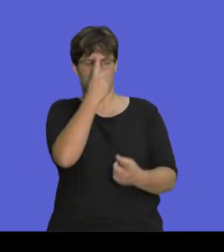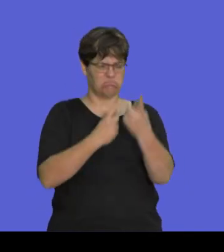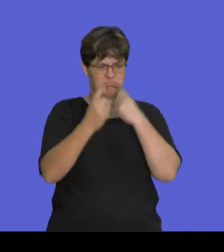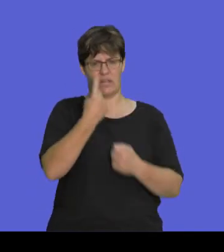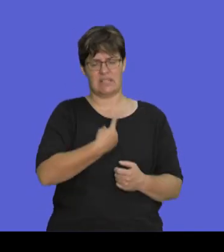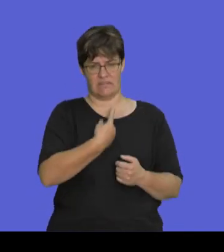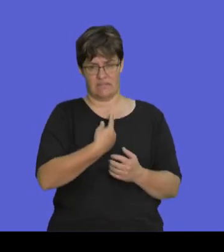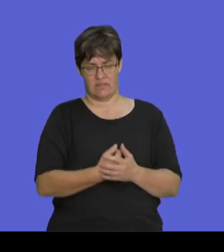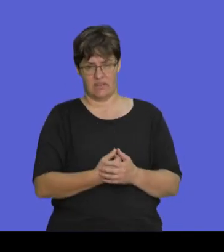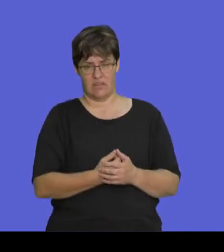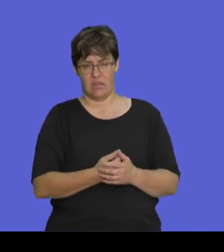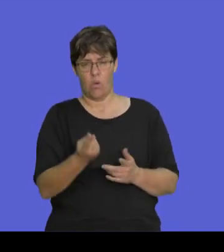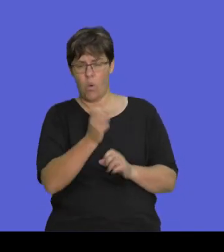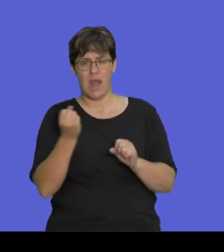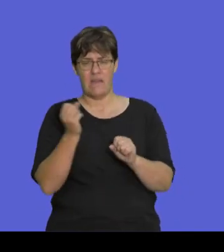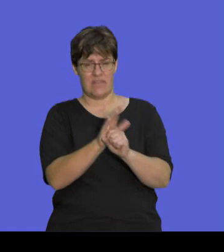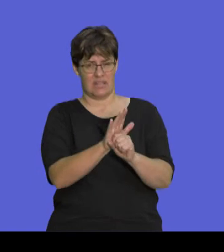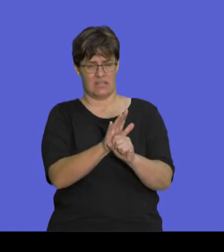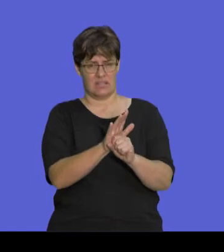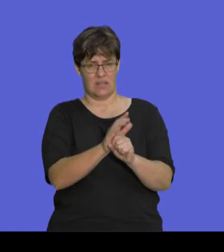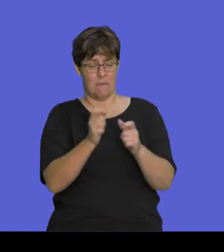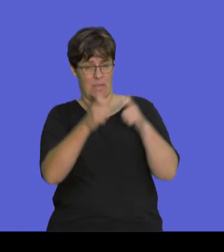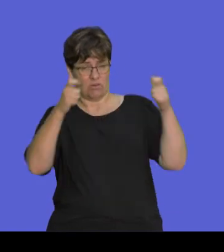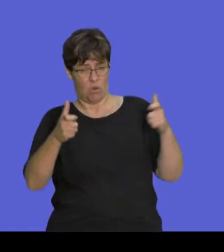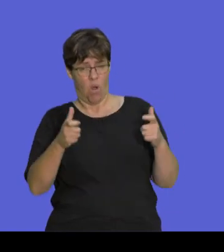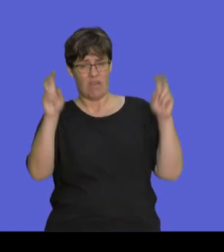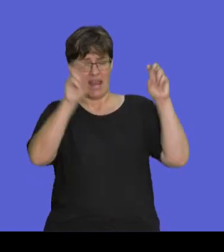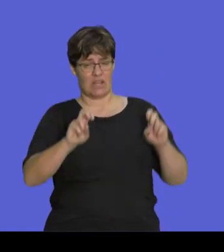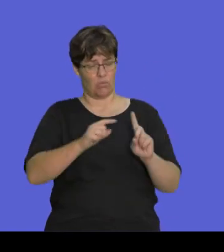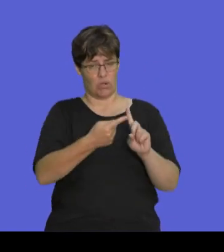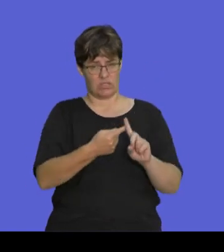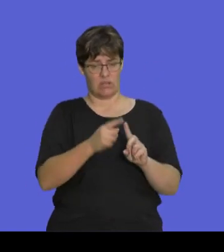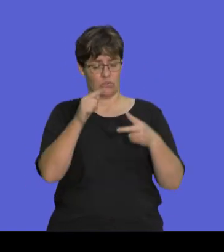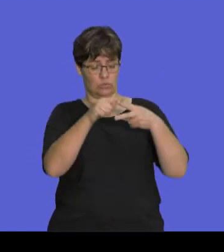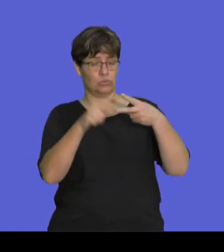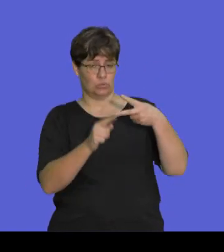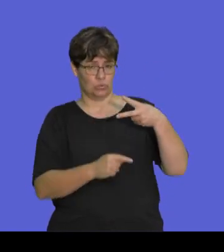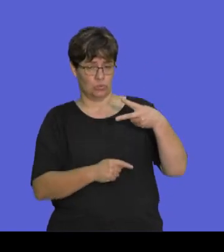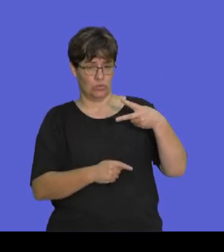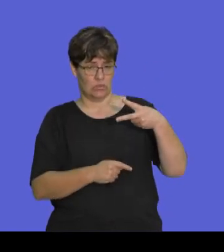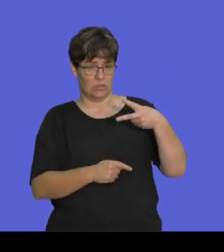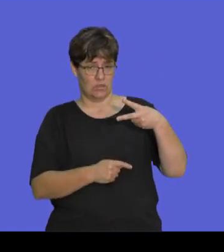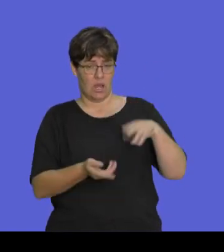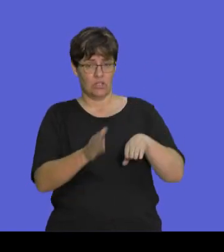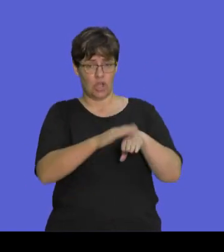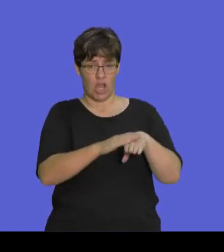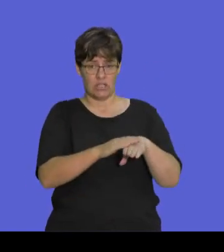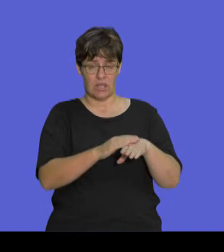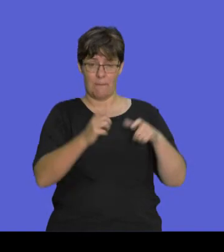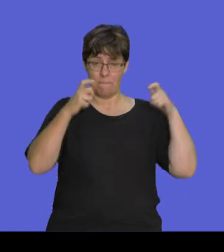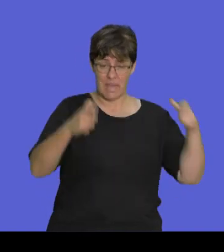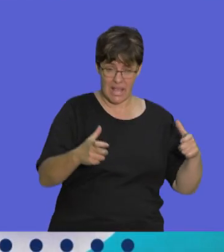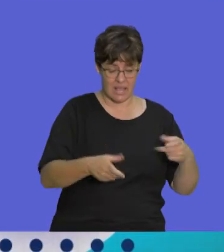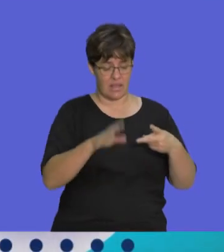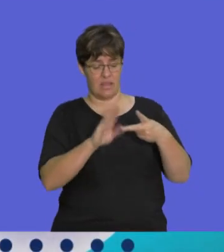big questions that we asked ourselves. Now, what affects the magnitude of electric field at a point? There are two things. It's how big